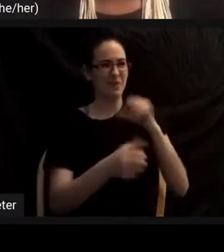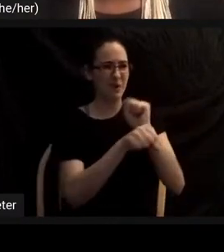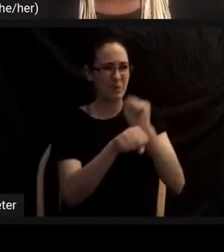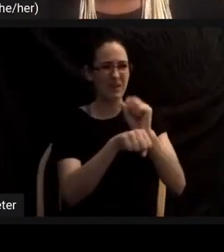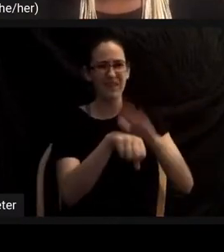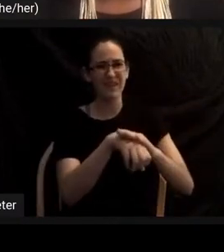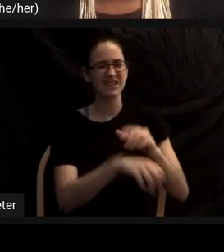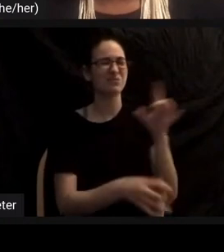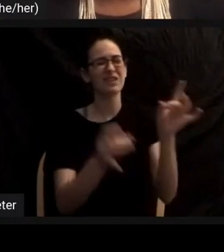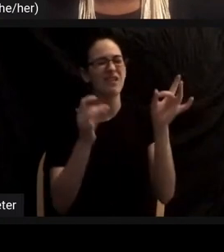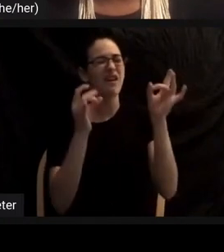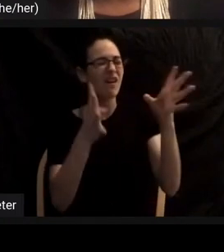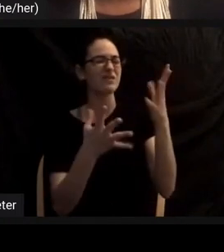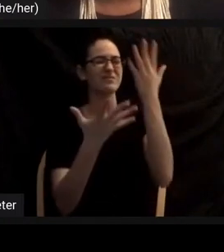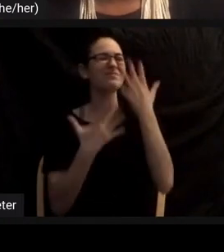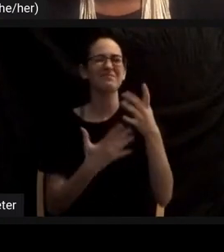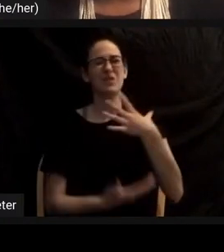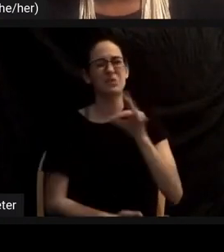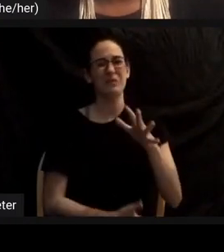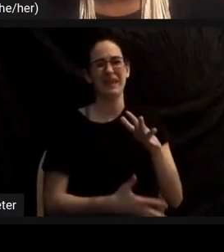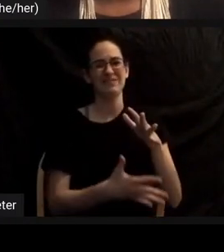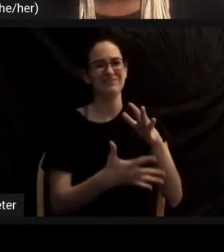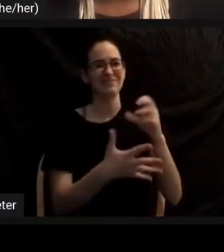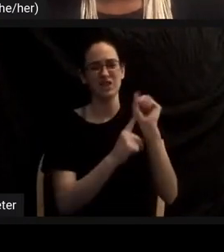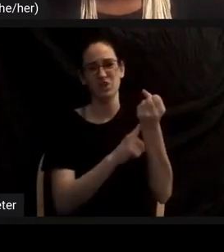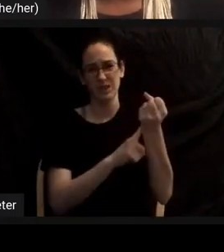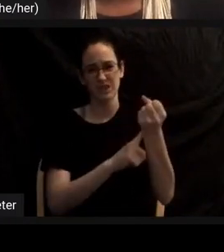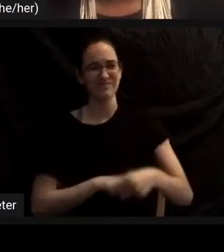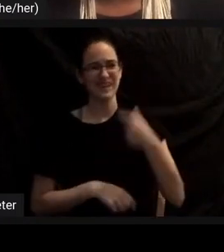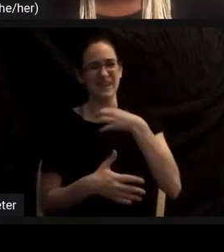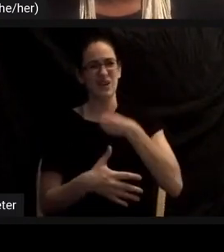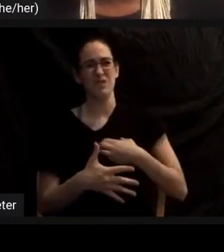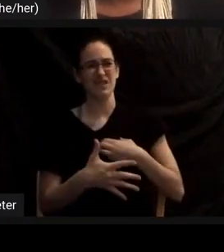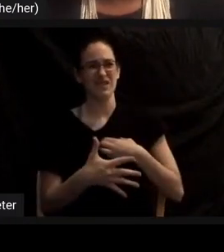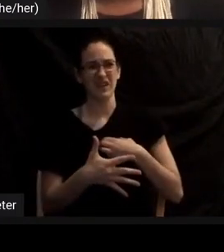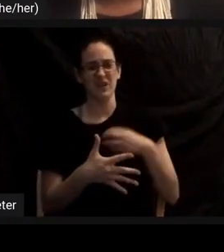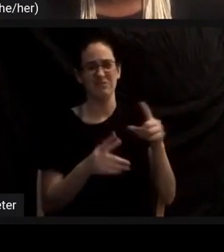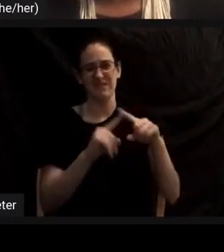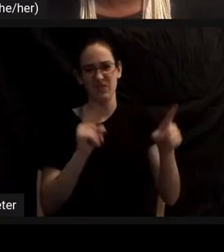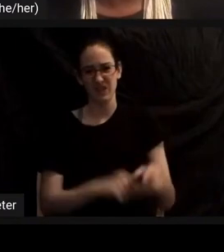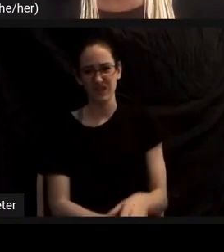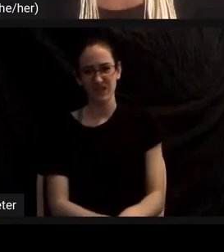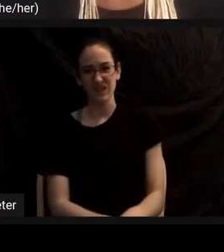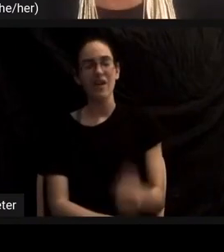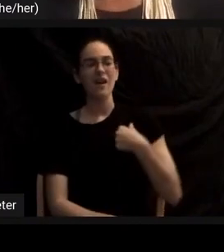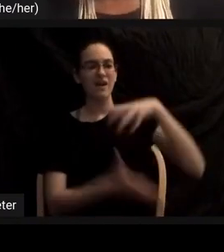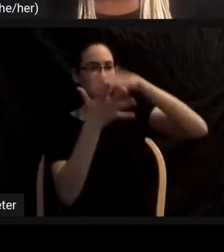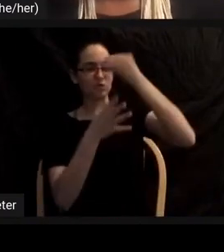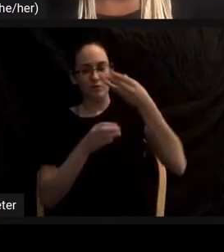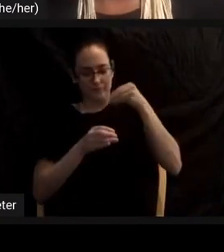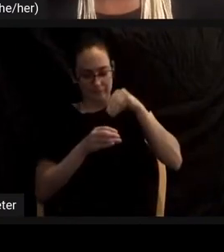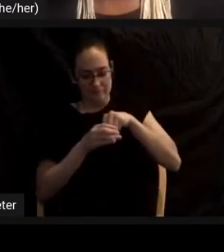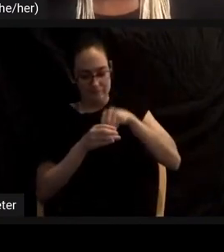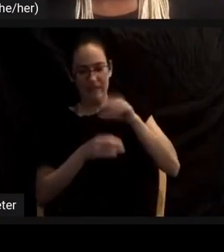really miserable experience. And then I wish I hadn't had said yes. Like I've learned to internalize